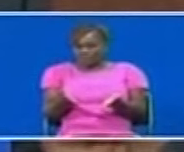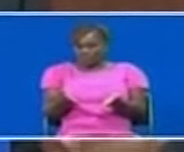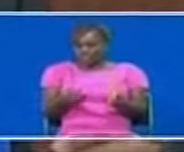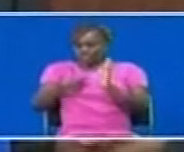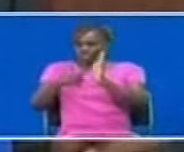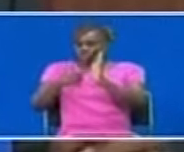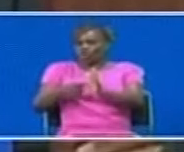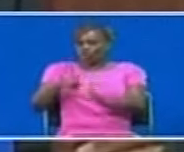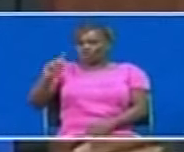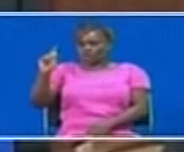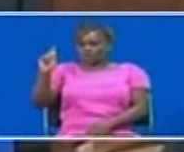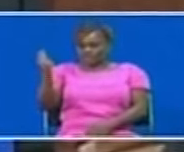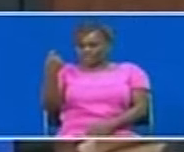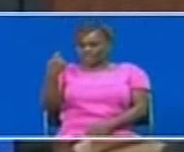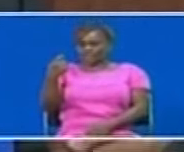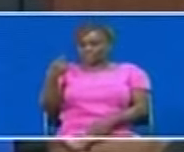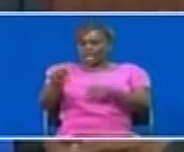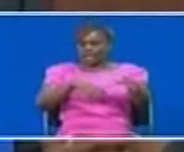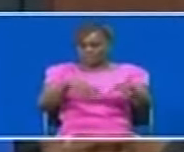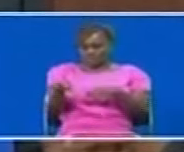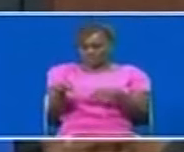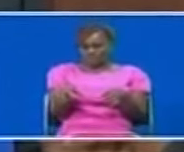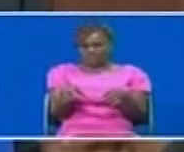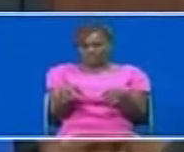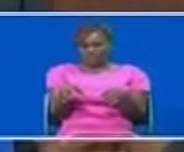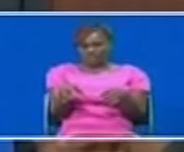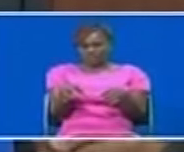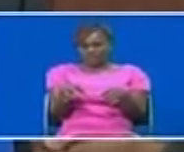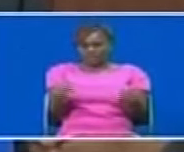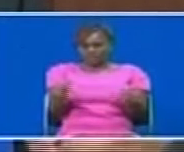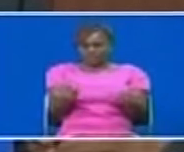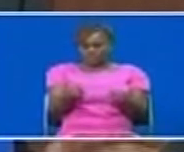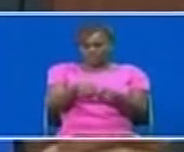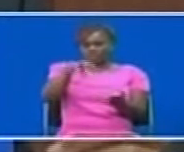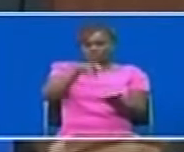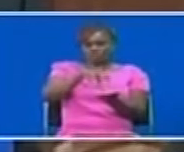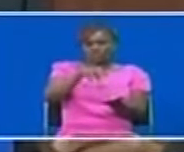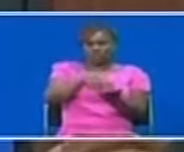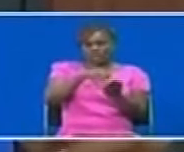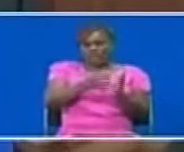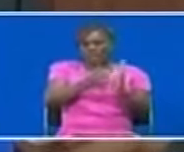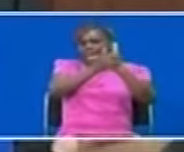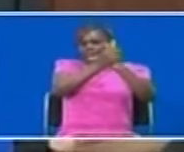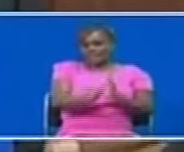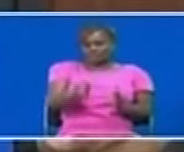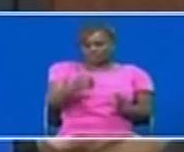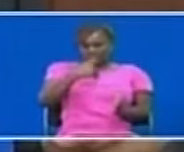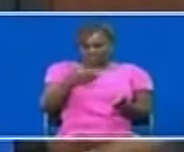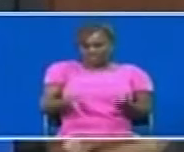that exhibits Kenya's best. And with the status of excellence that we have in this